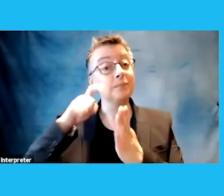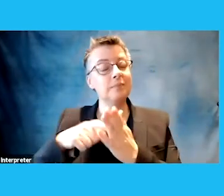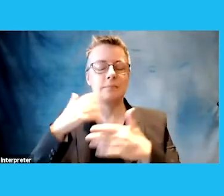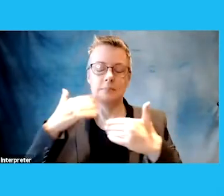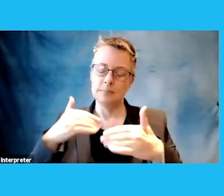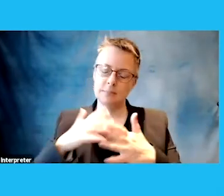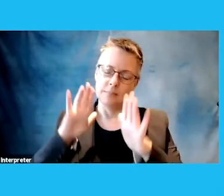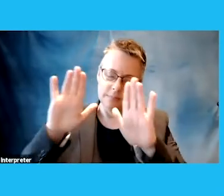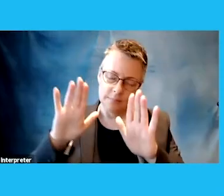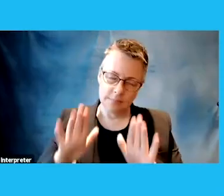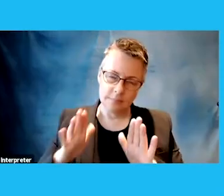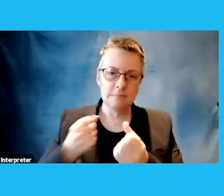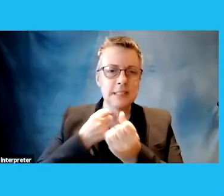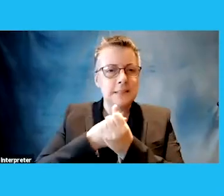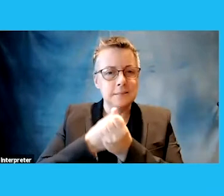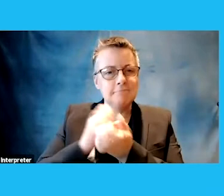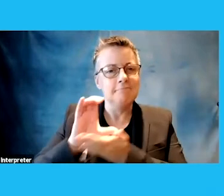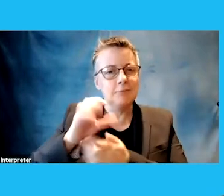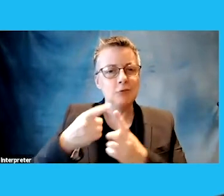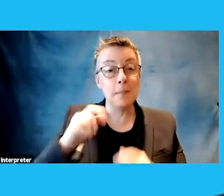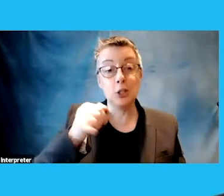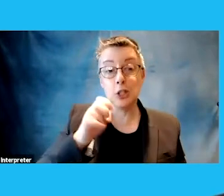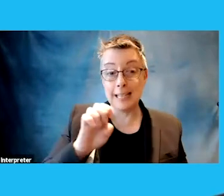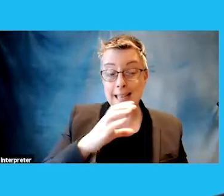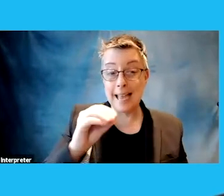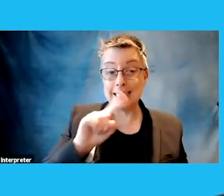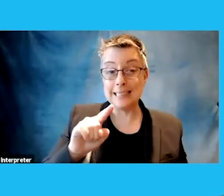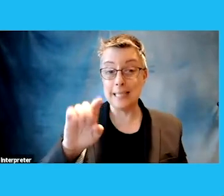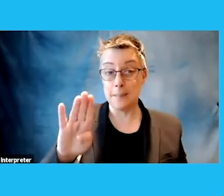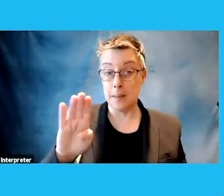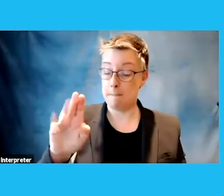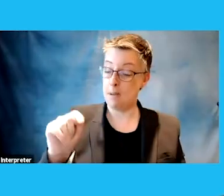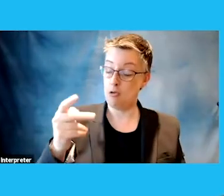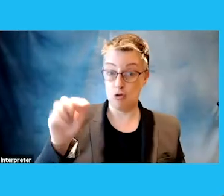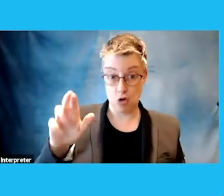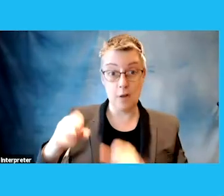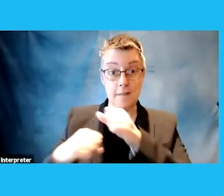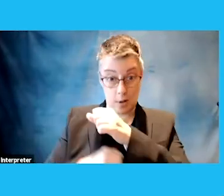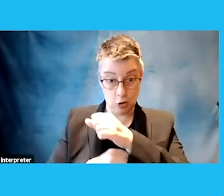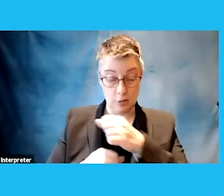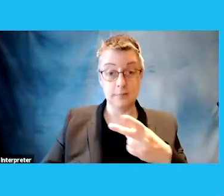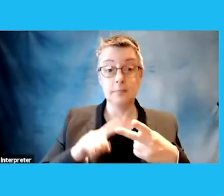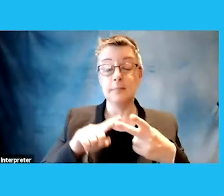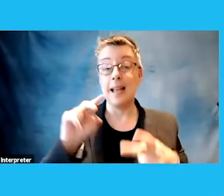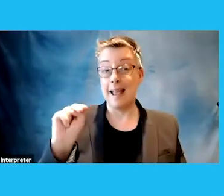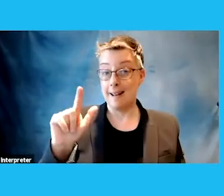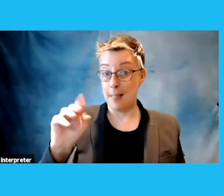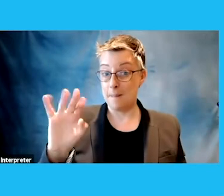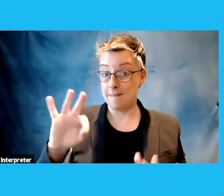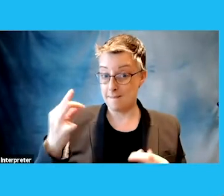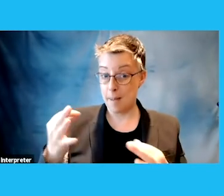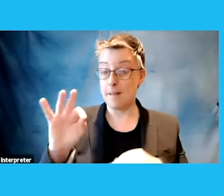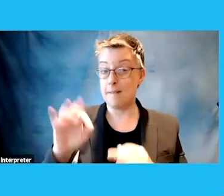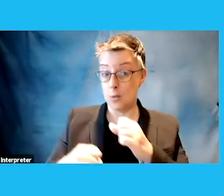and sustaining support of the J.E. and Z.B. Butler Foundation, the NLM Family Foundation,